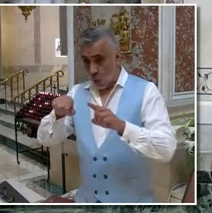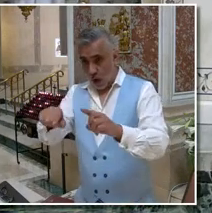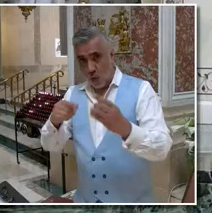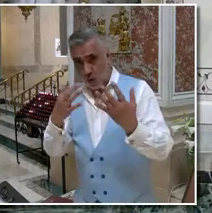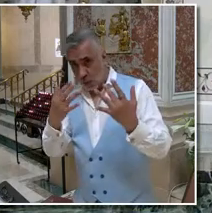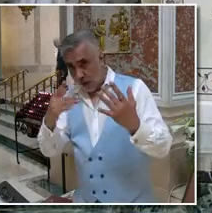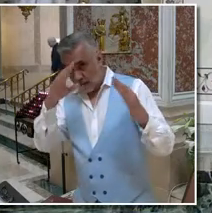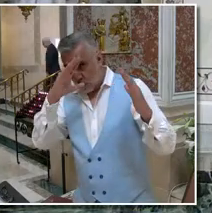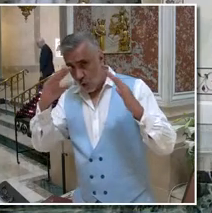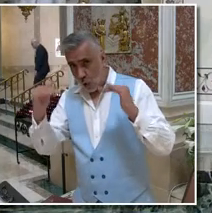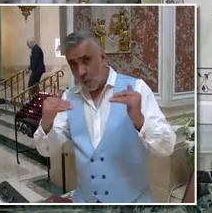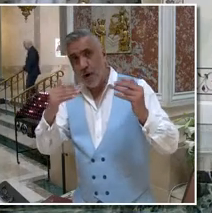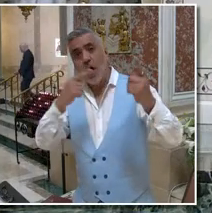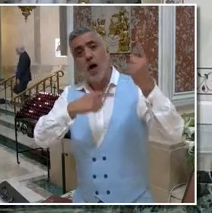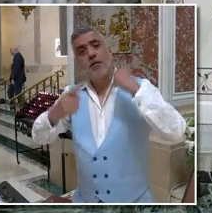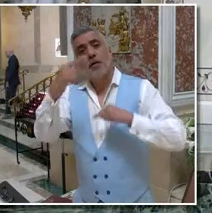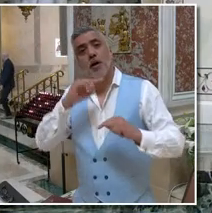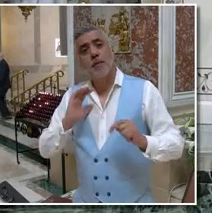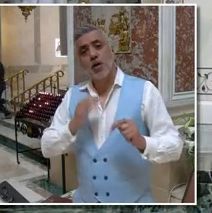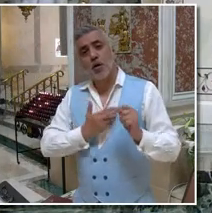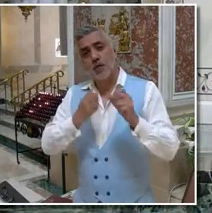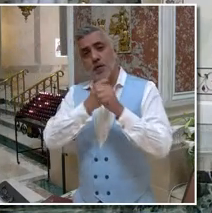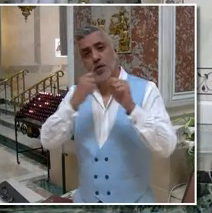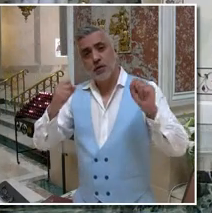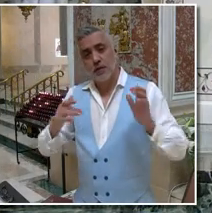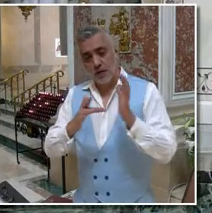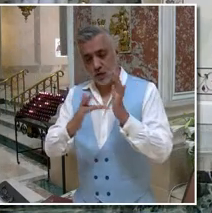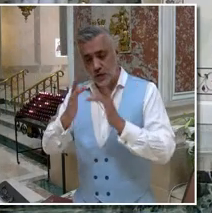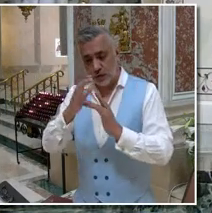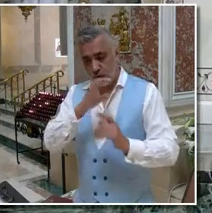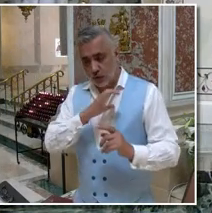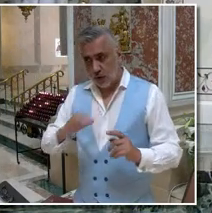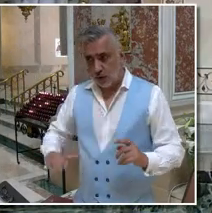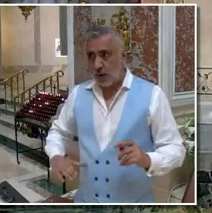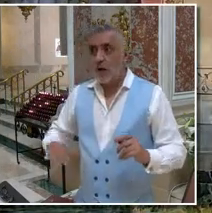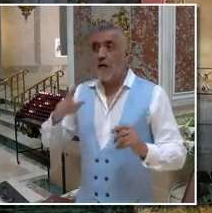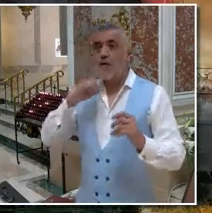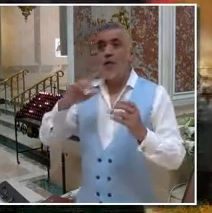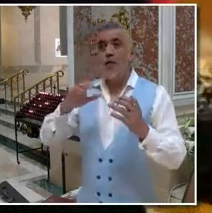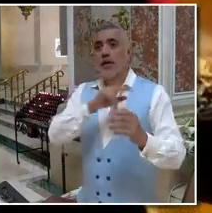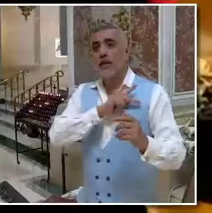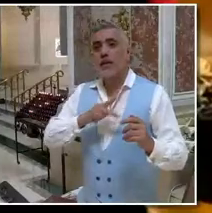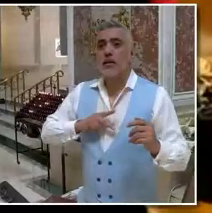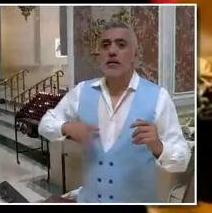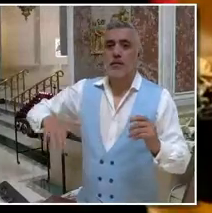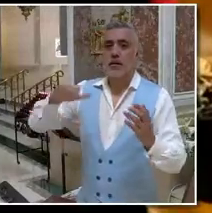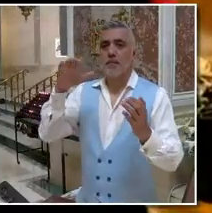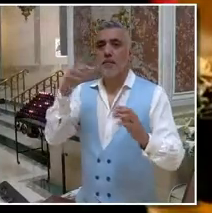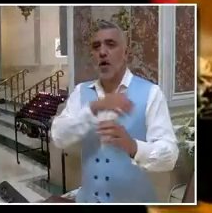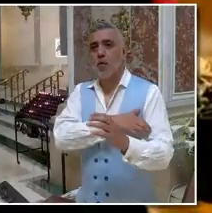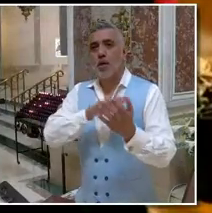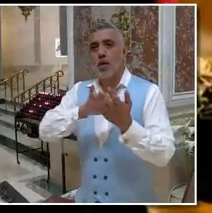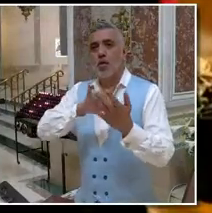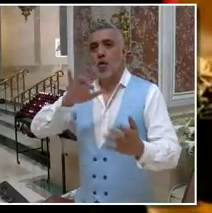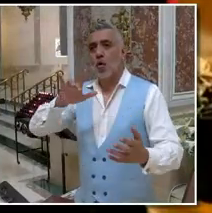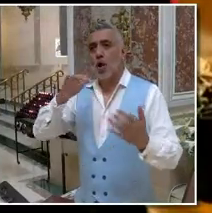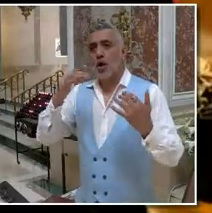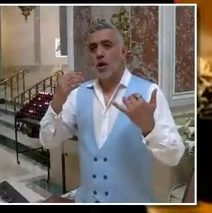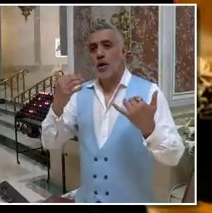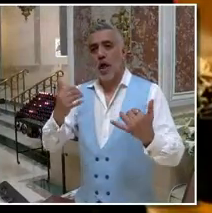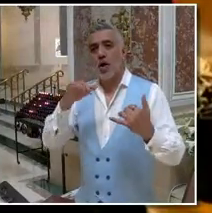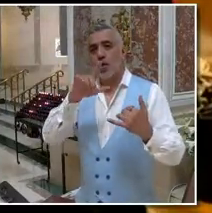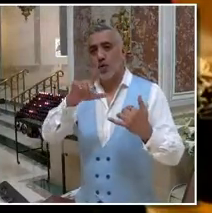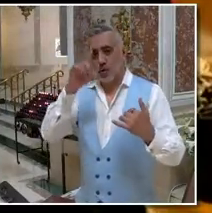hope and the coming of our Savior, Jesus Christ. For the kingdom, the power, the glory, the